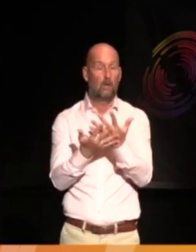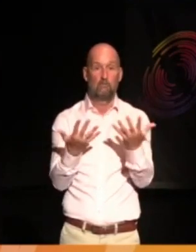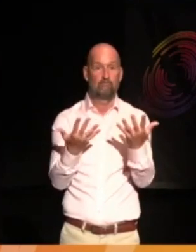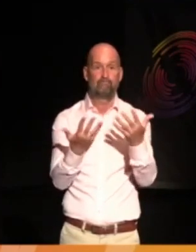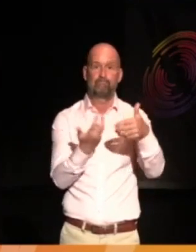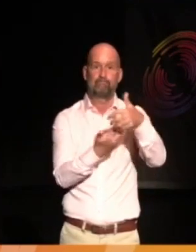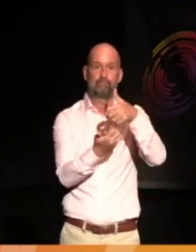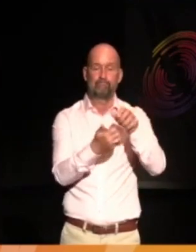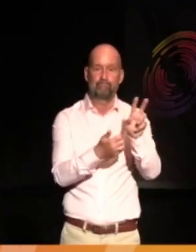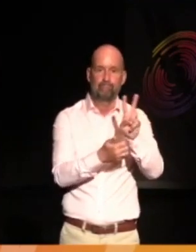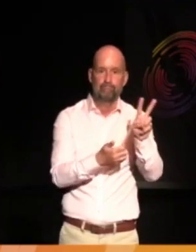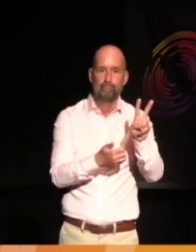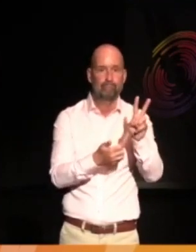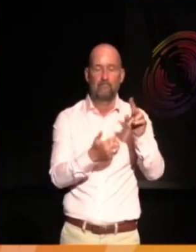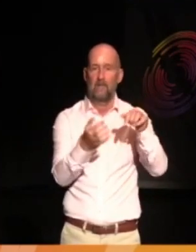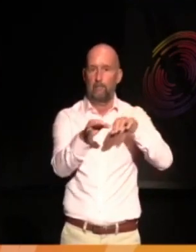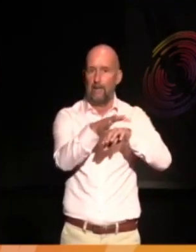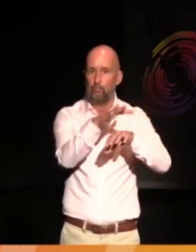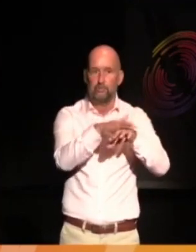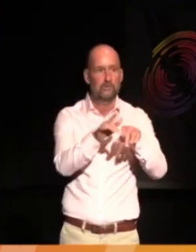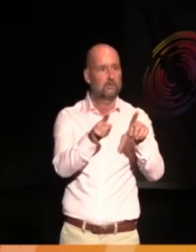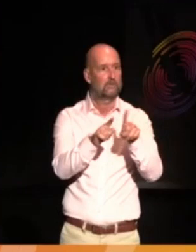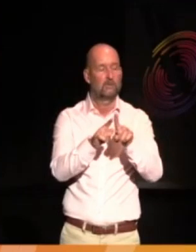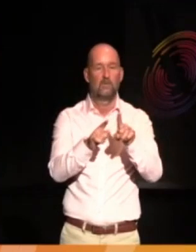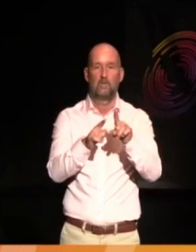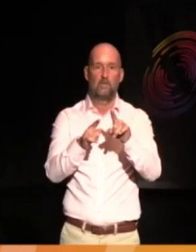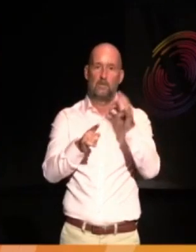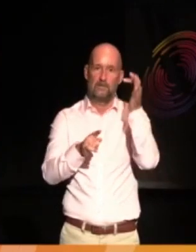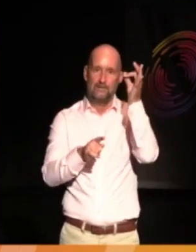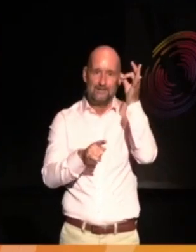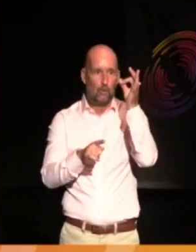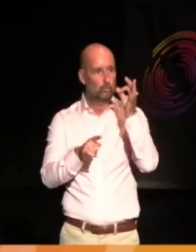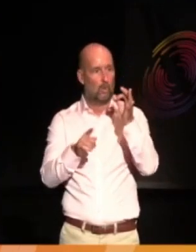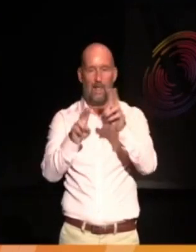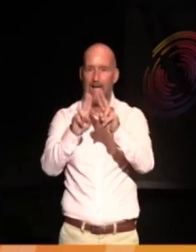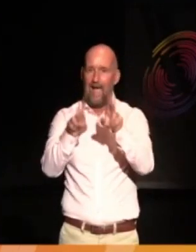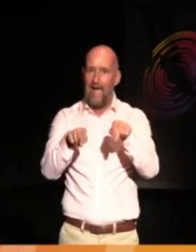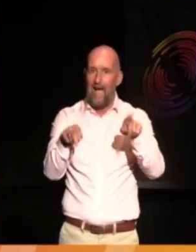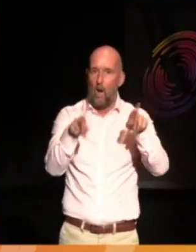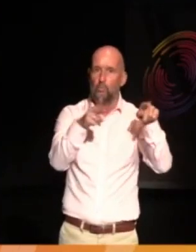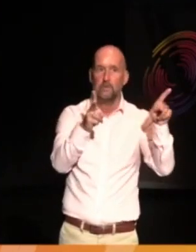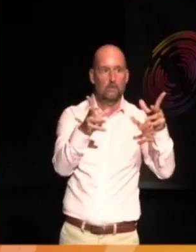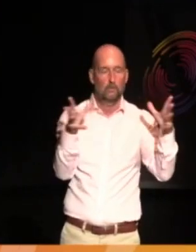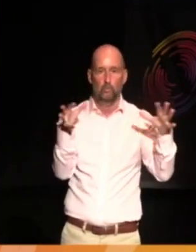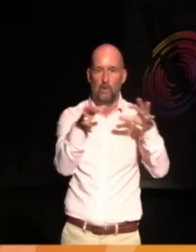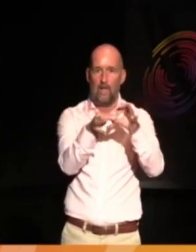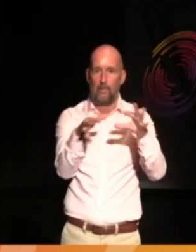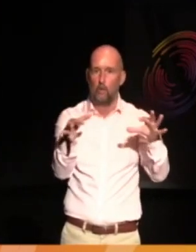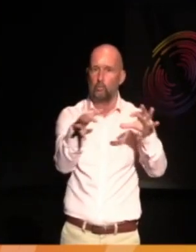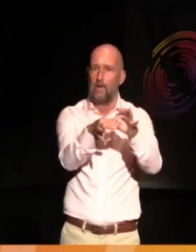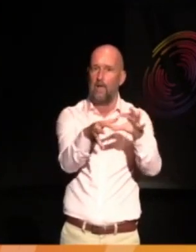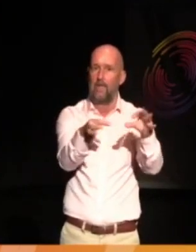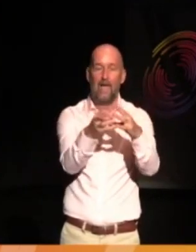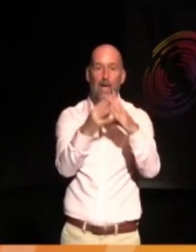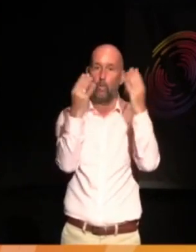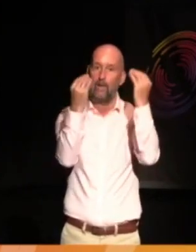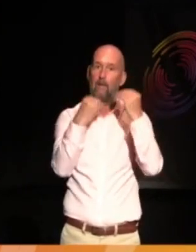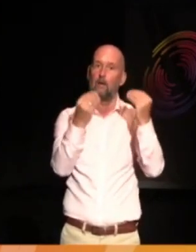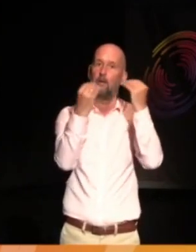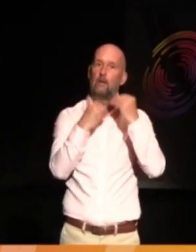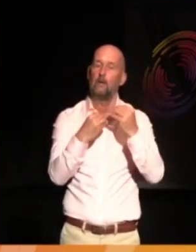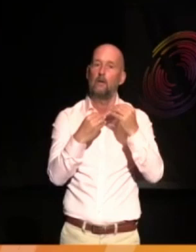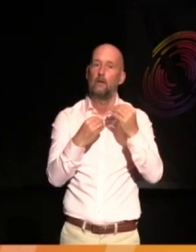the prevalence of social housing, which puts us all together, the way that we are kind of educated, the fact that we didn't